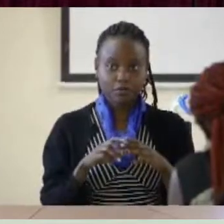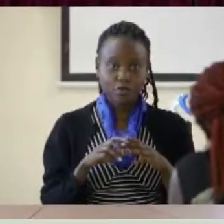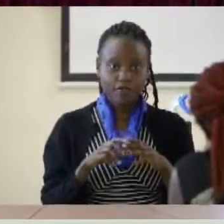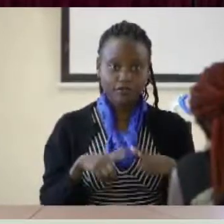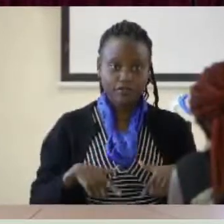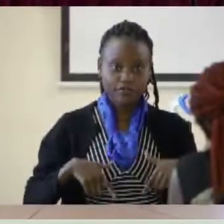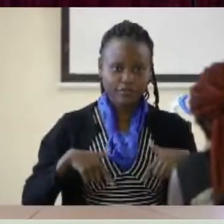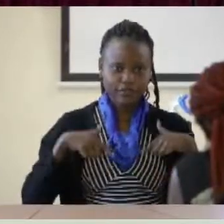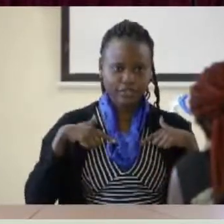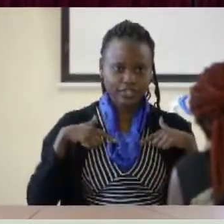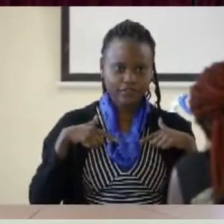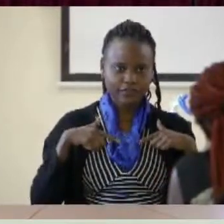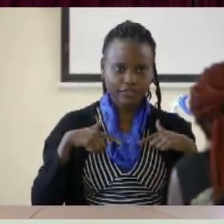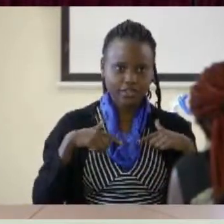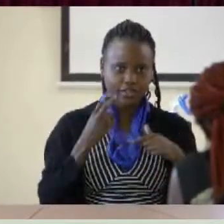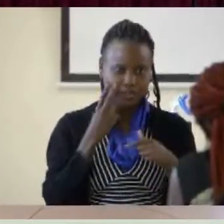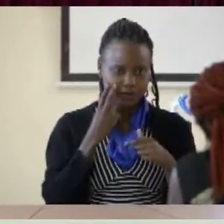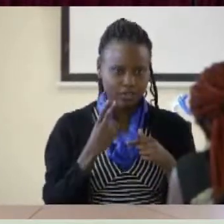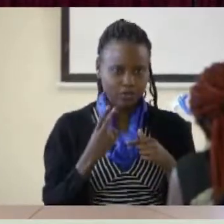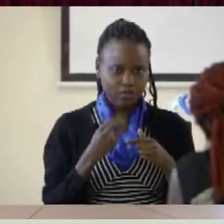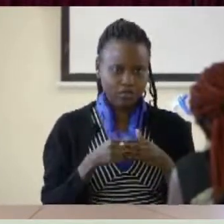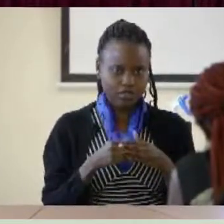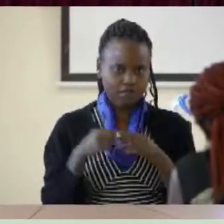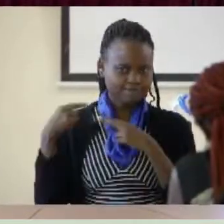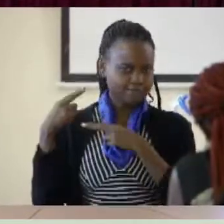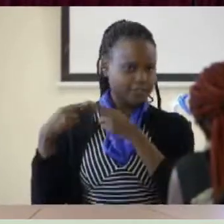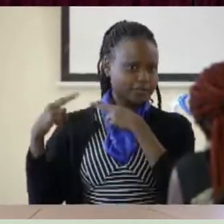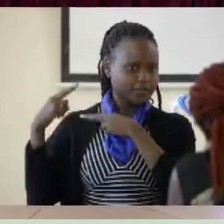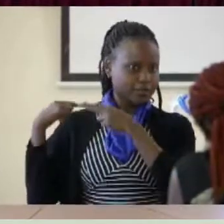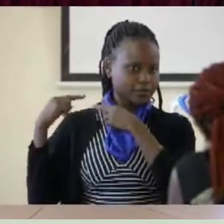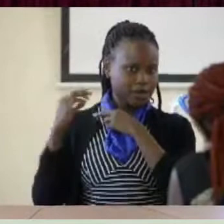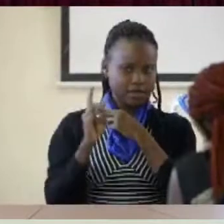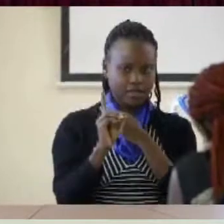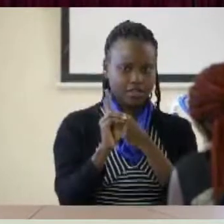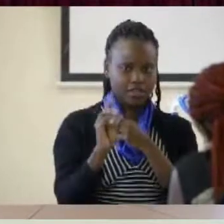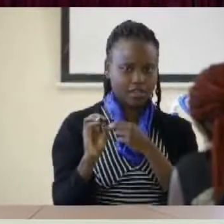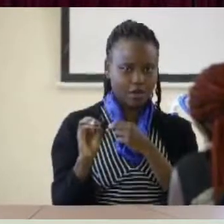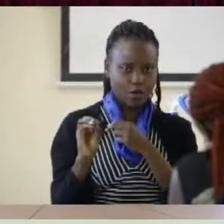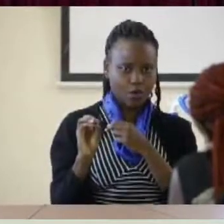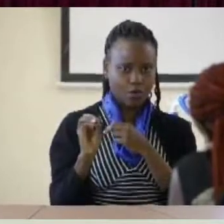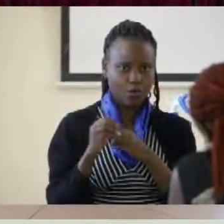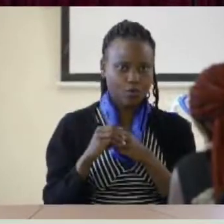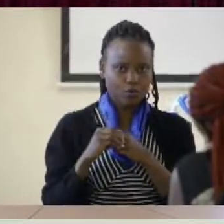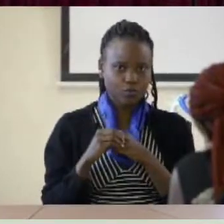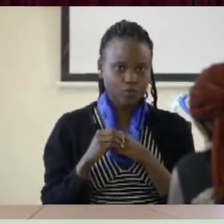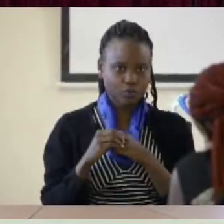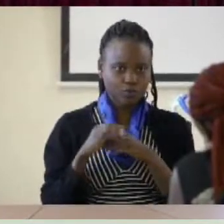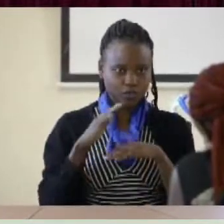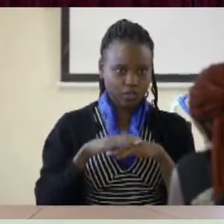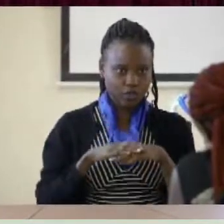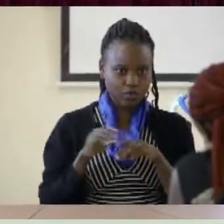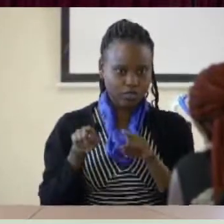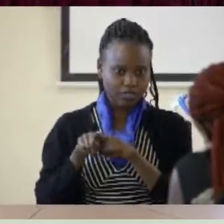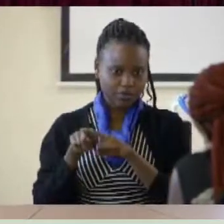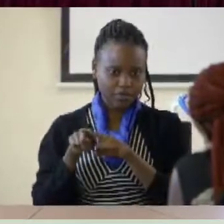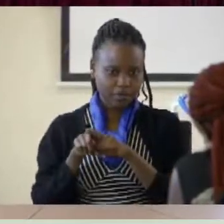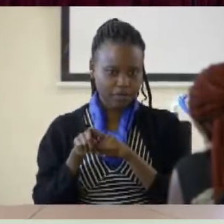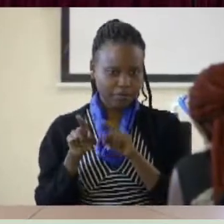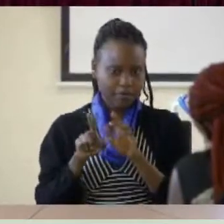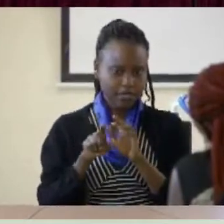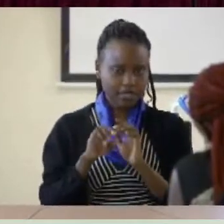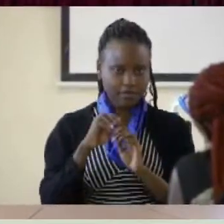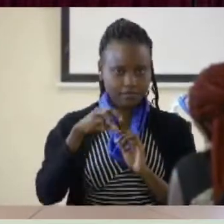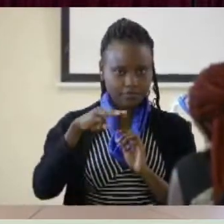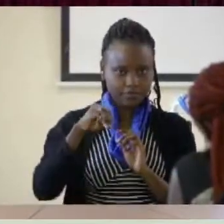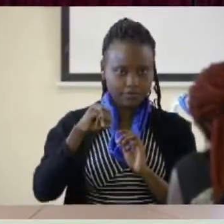will notice that sometimes back, the DO was as good as a magistrate somewhere,